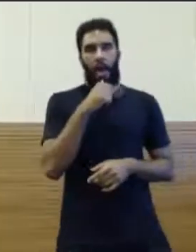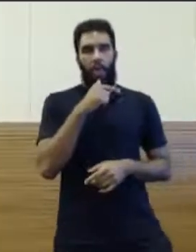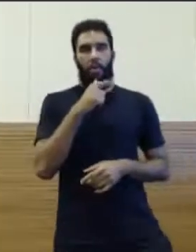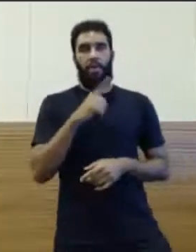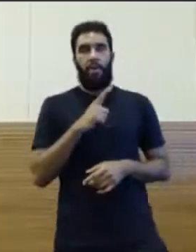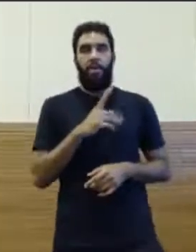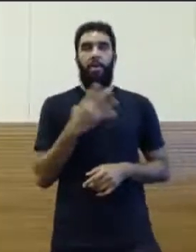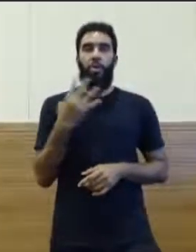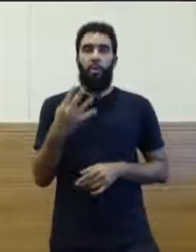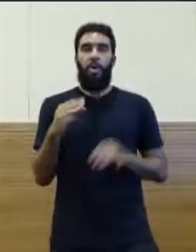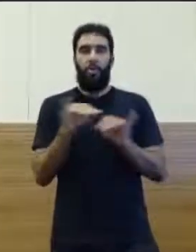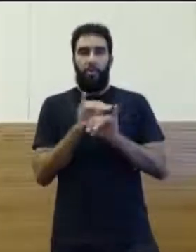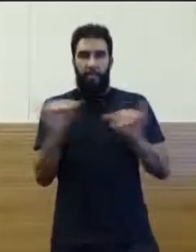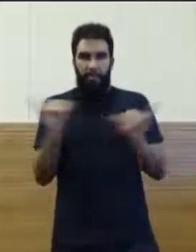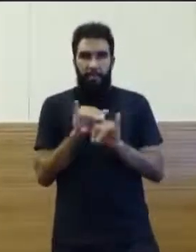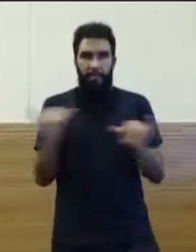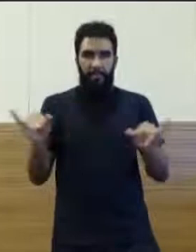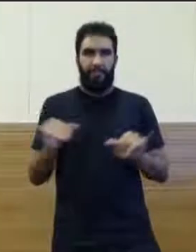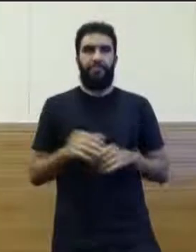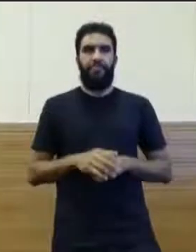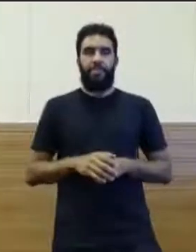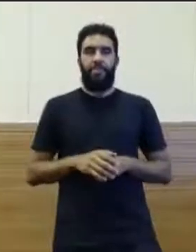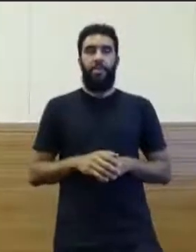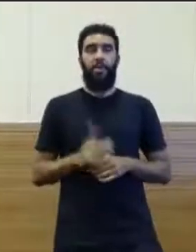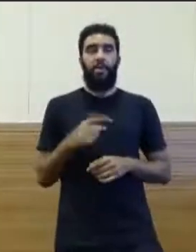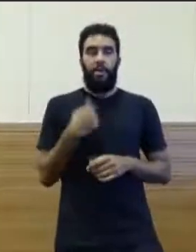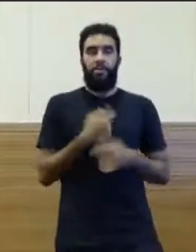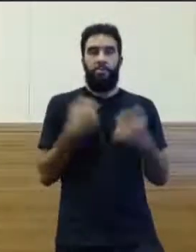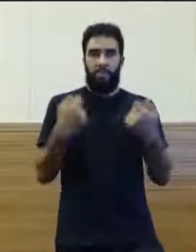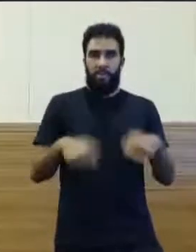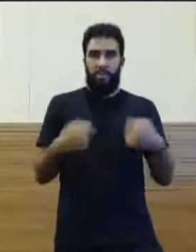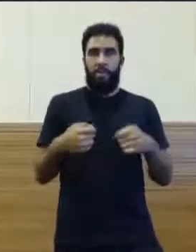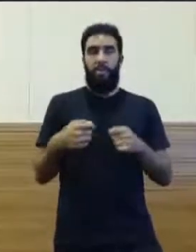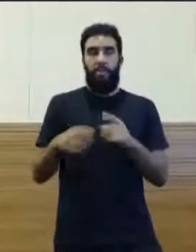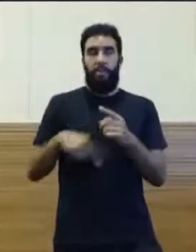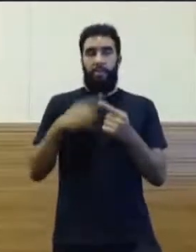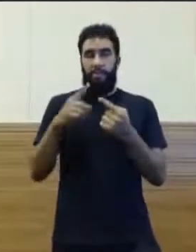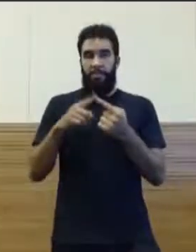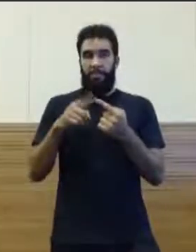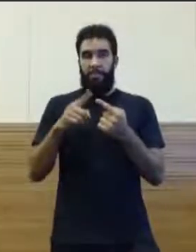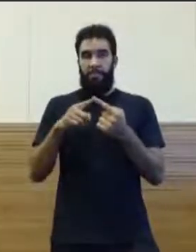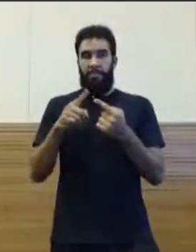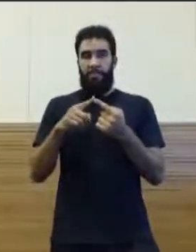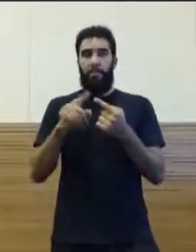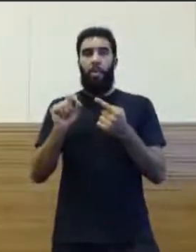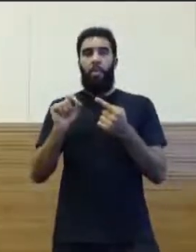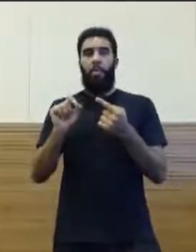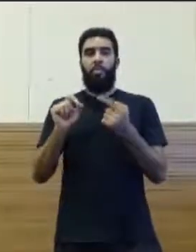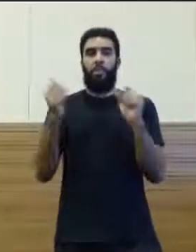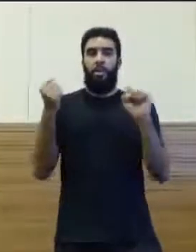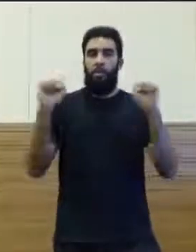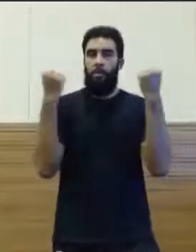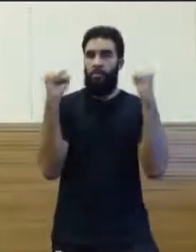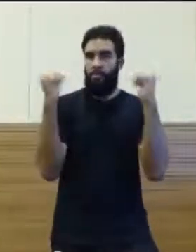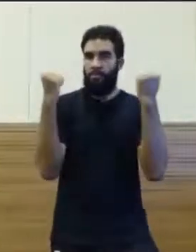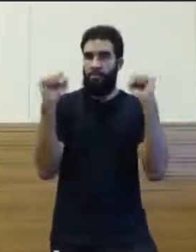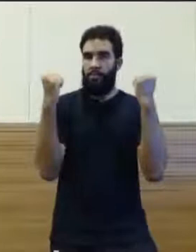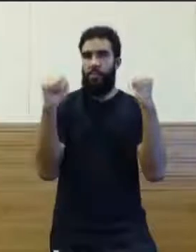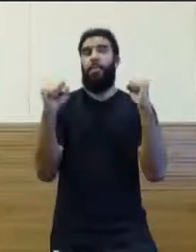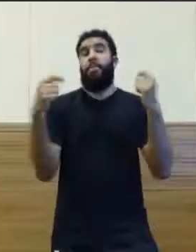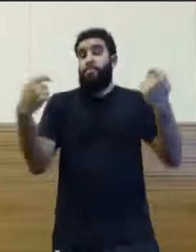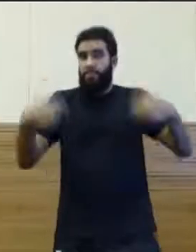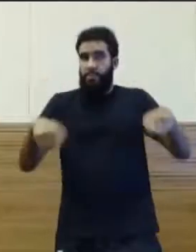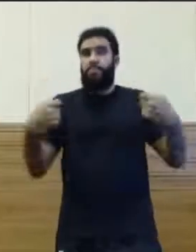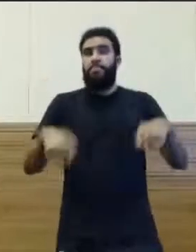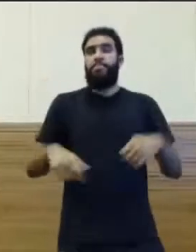water. So these are 4 messages of what we have to do. First is to be focused on